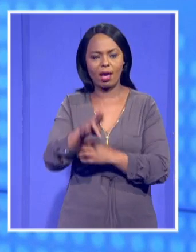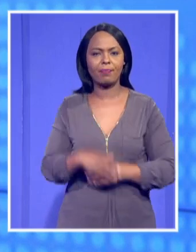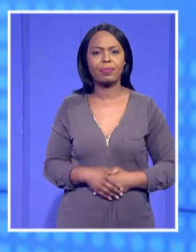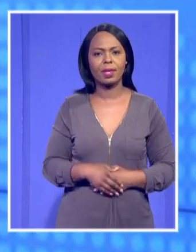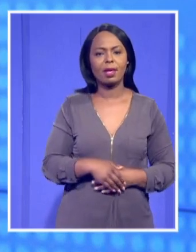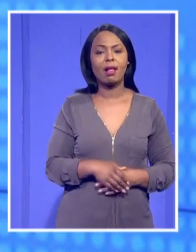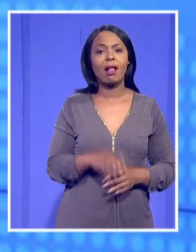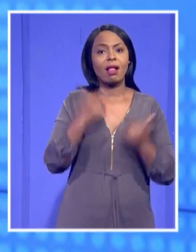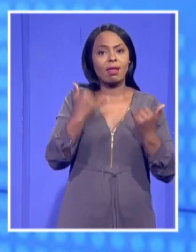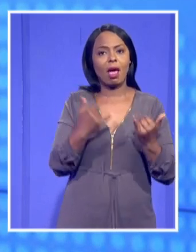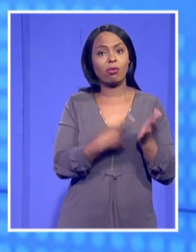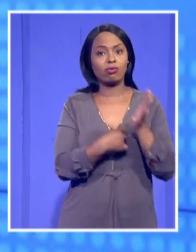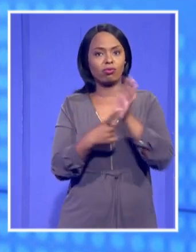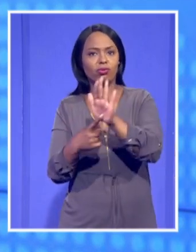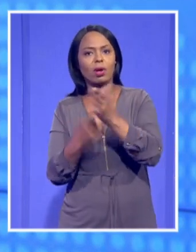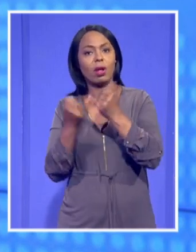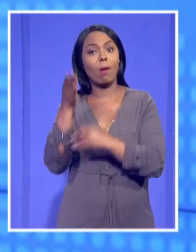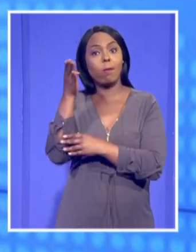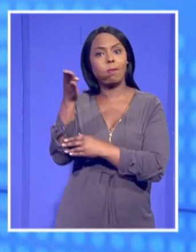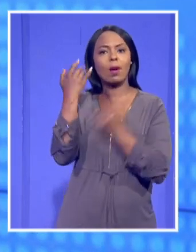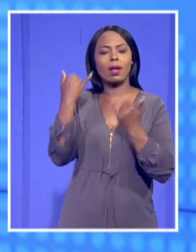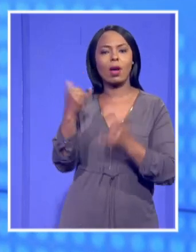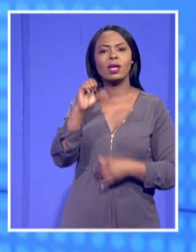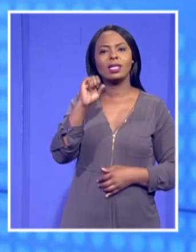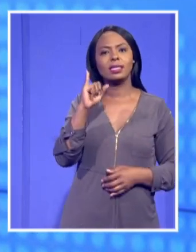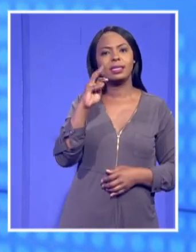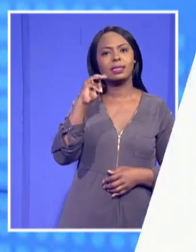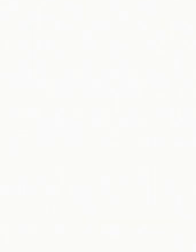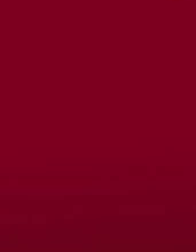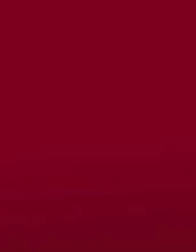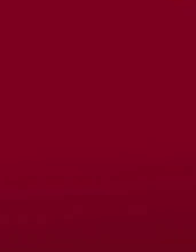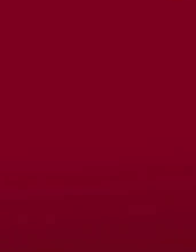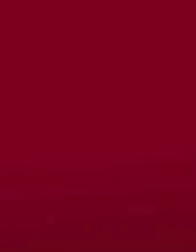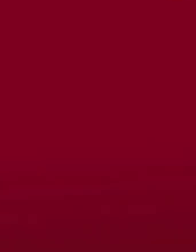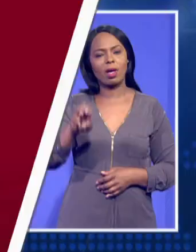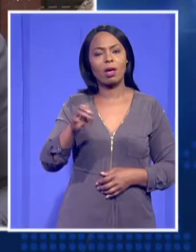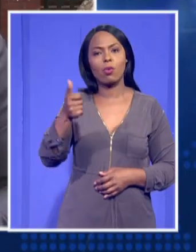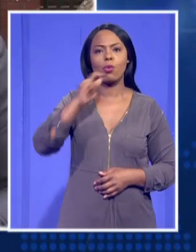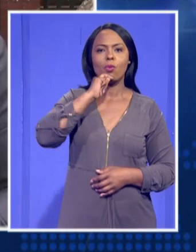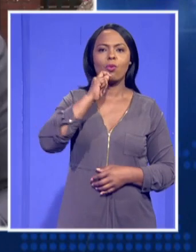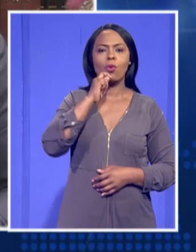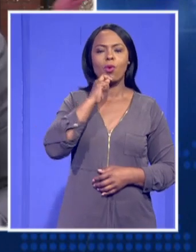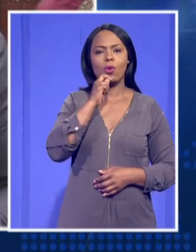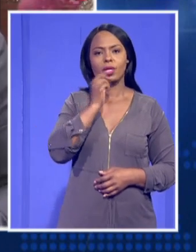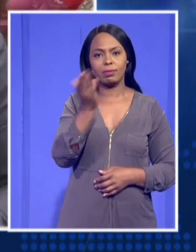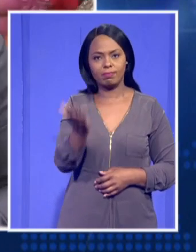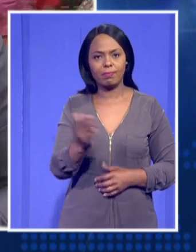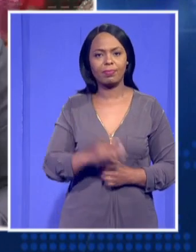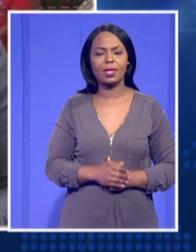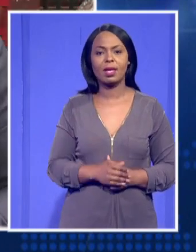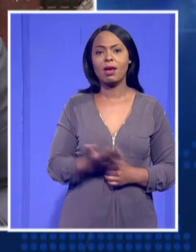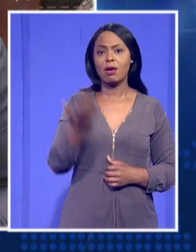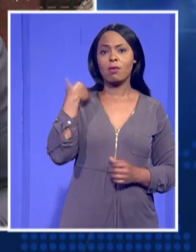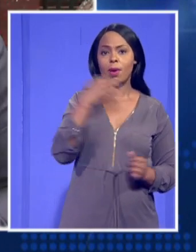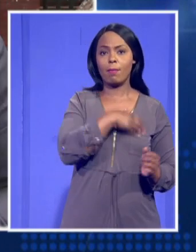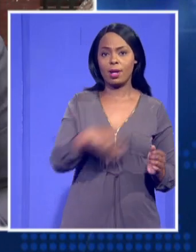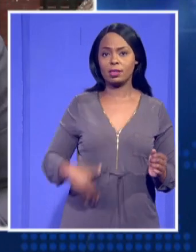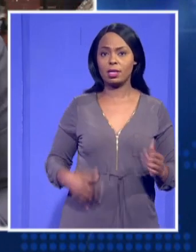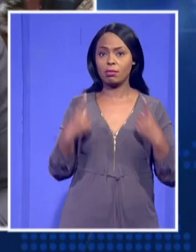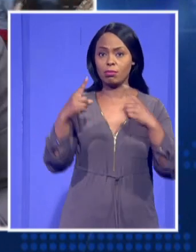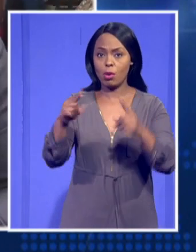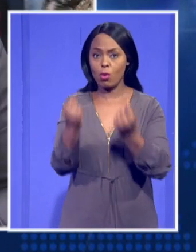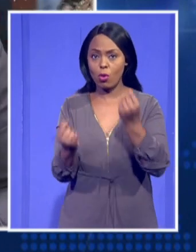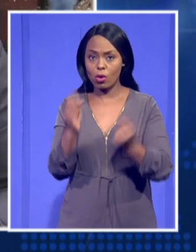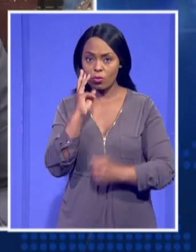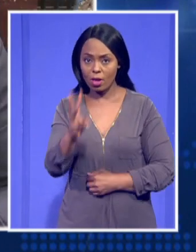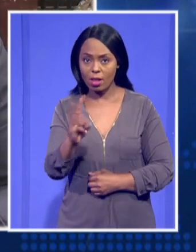let's cross live now to our colleague Simphiwe Makhanya. Simphiwe, very good morning to you. Will the former president be in court today?